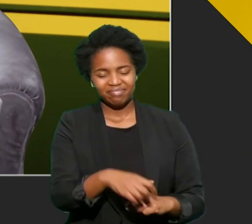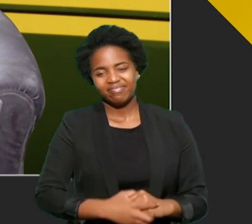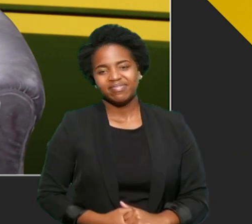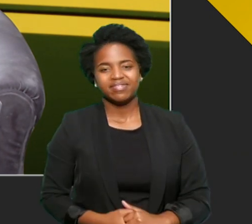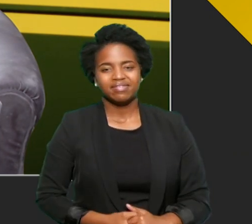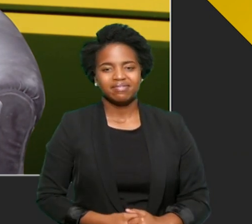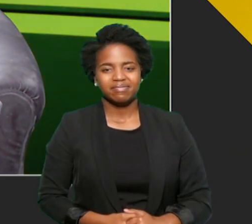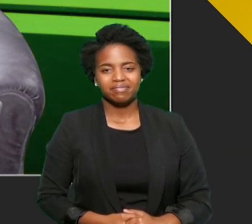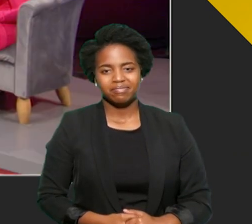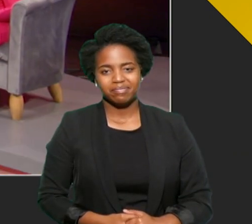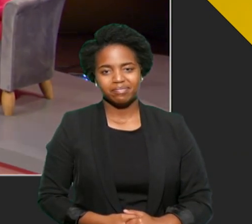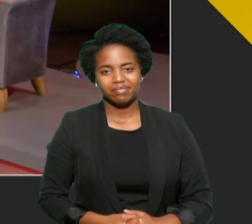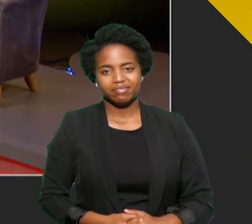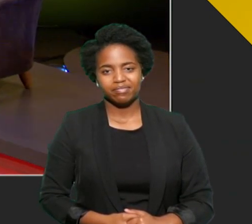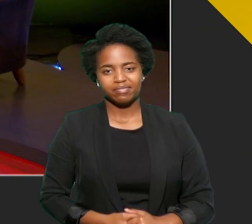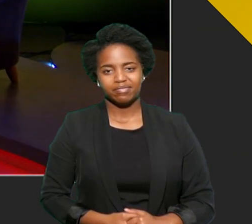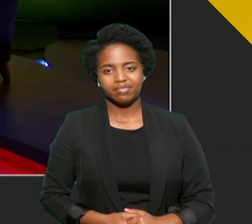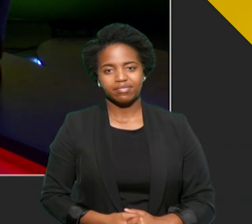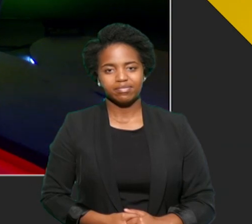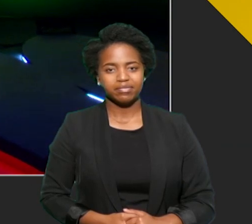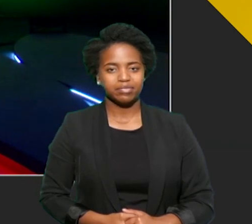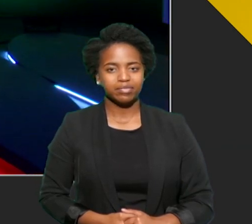this after the break.